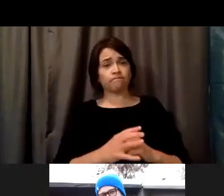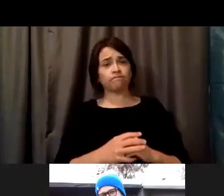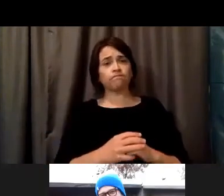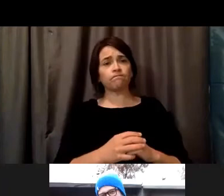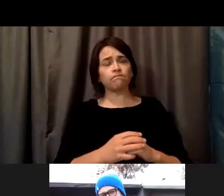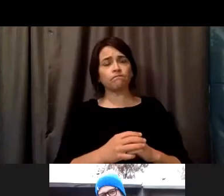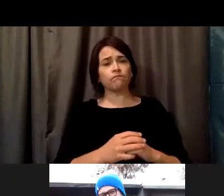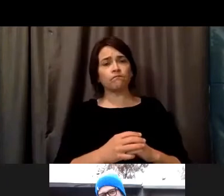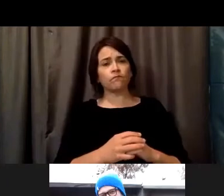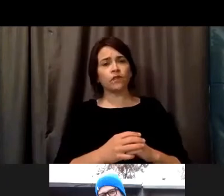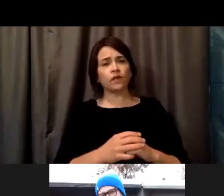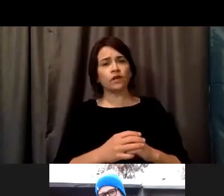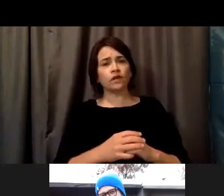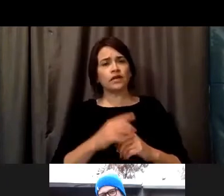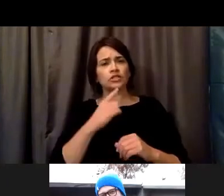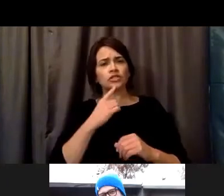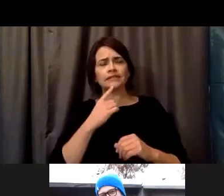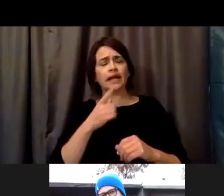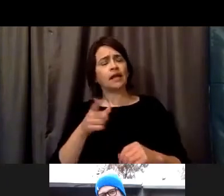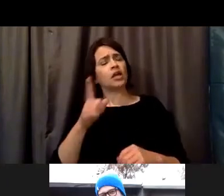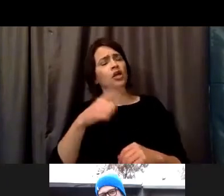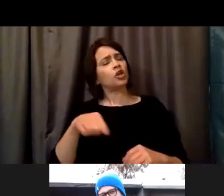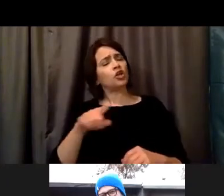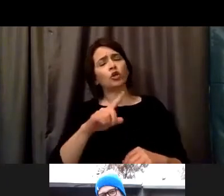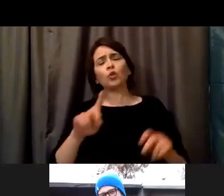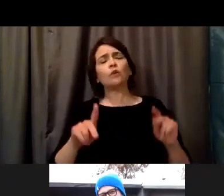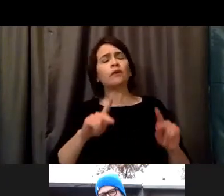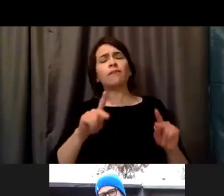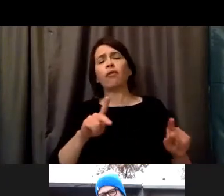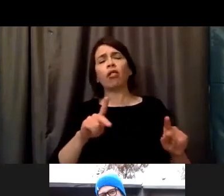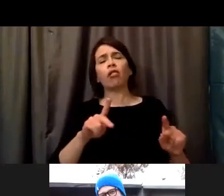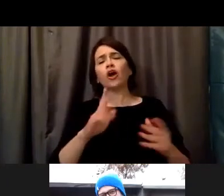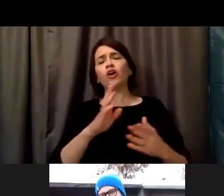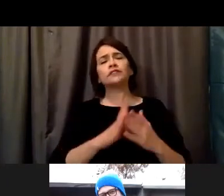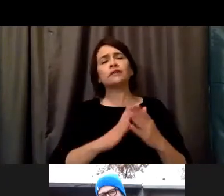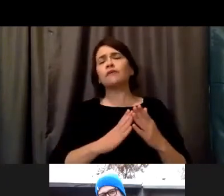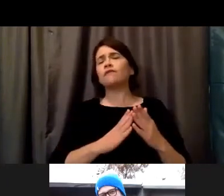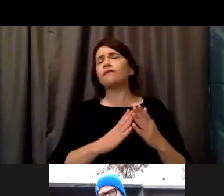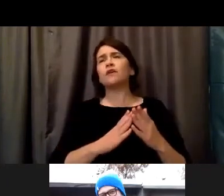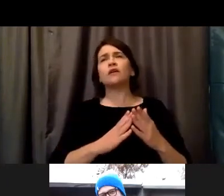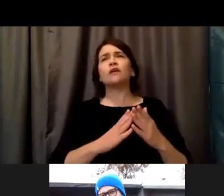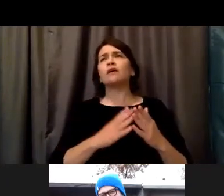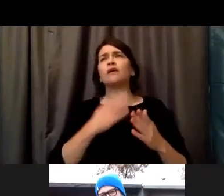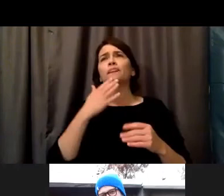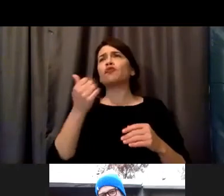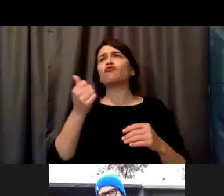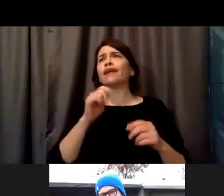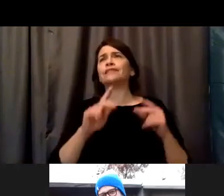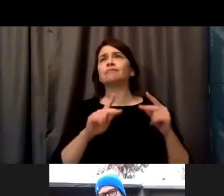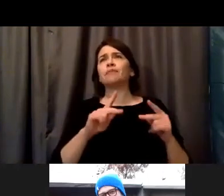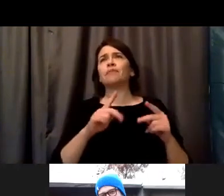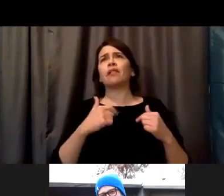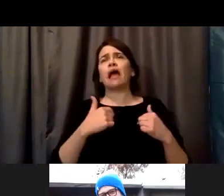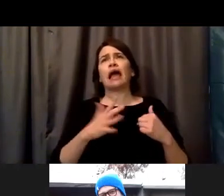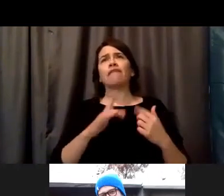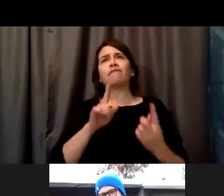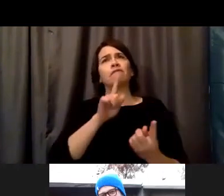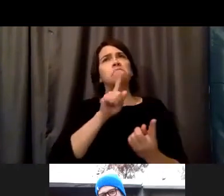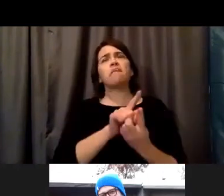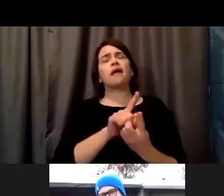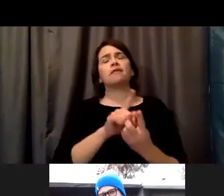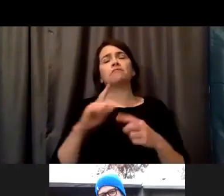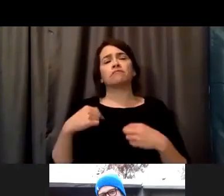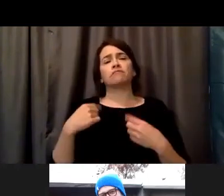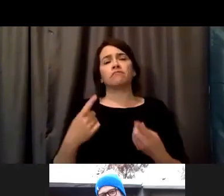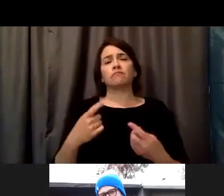are just some of the greatest people I've ever met. So I feel this sense of,